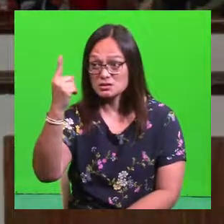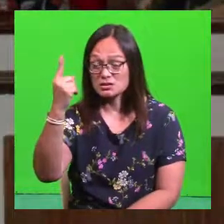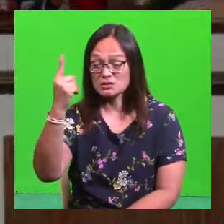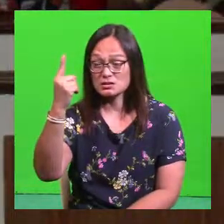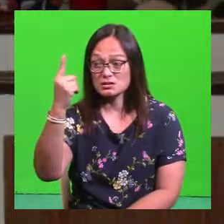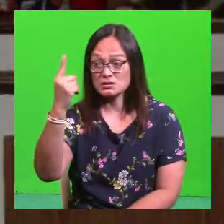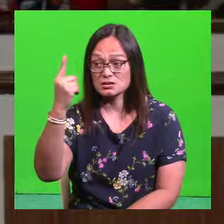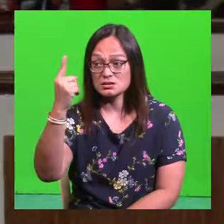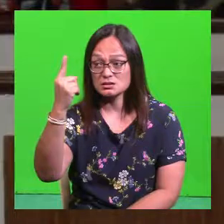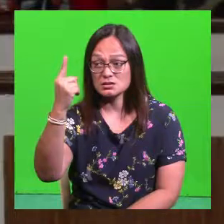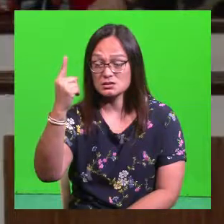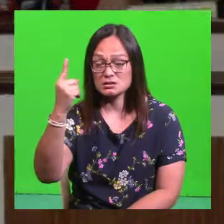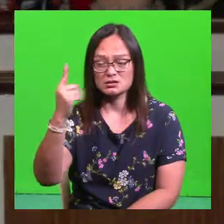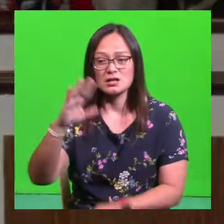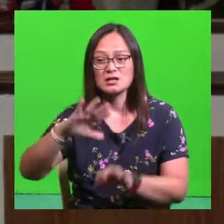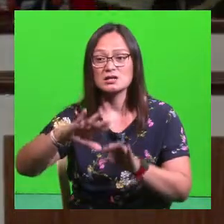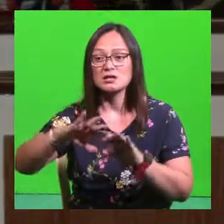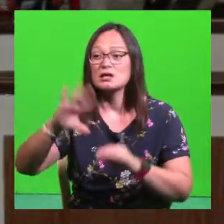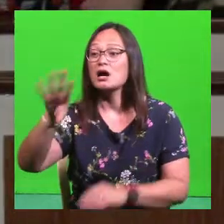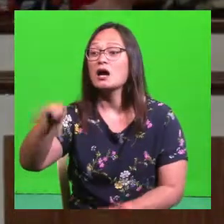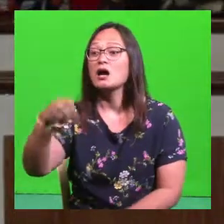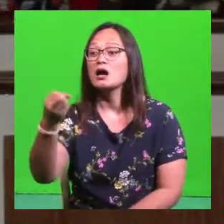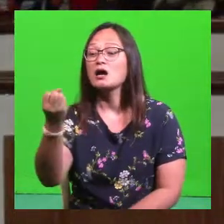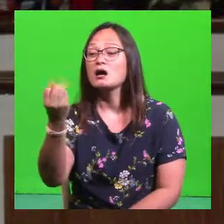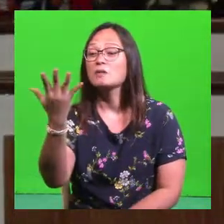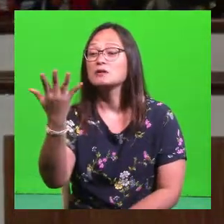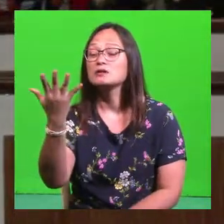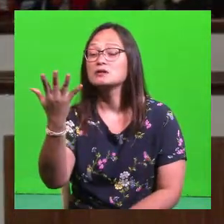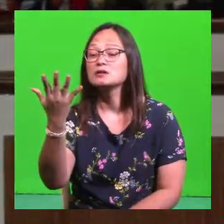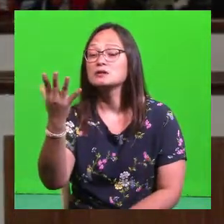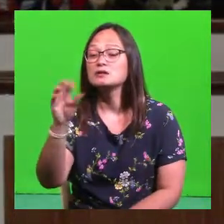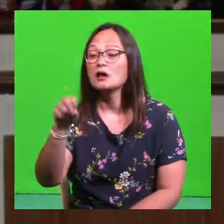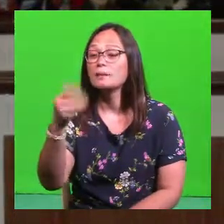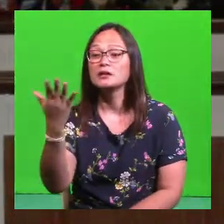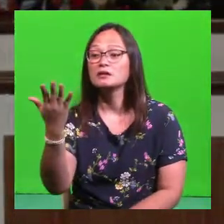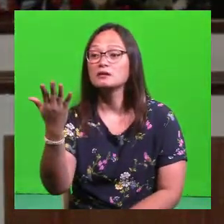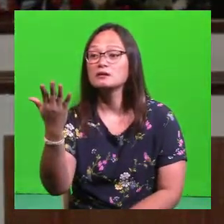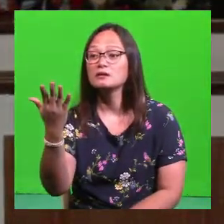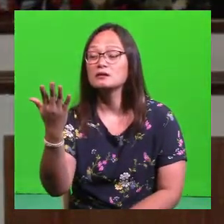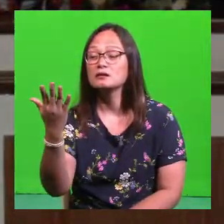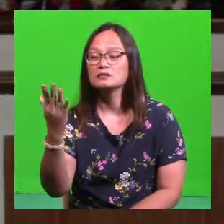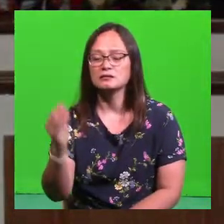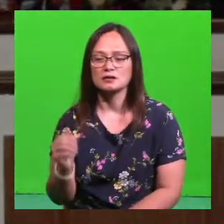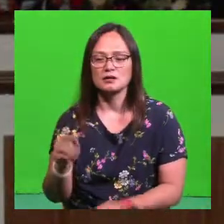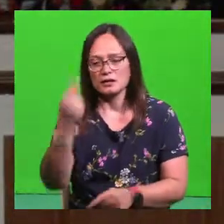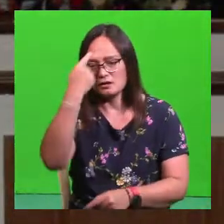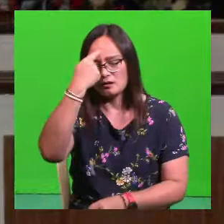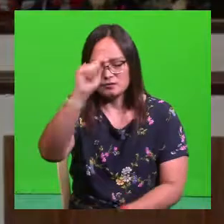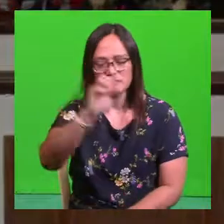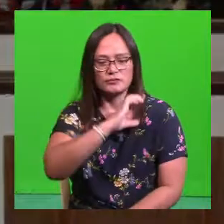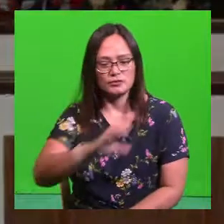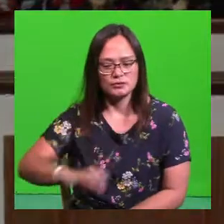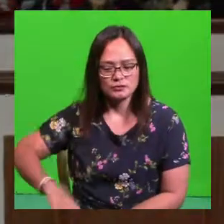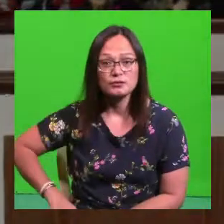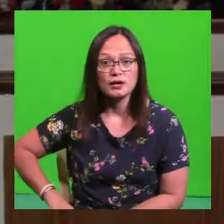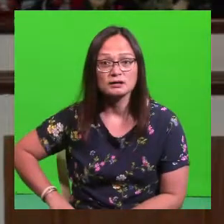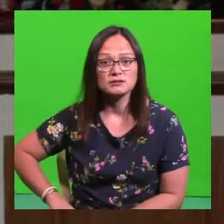Ilang beses? Once. Ulitin natin. For Christ also hath, how many